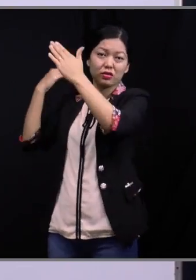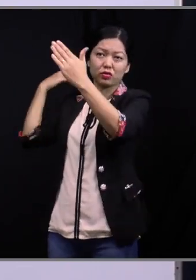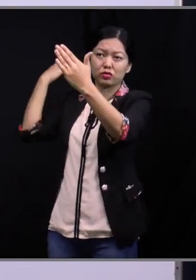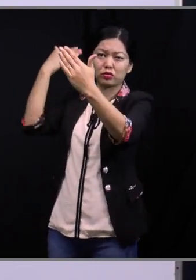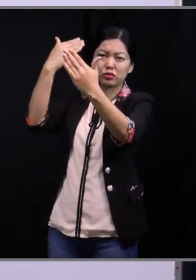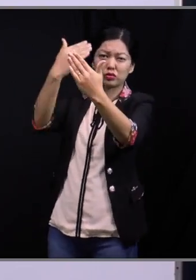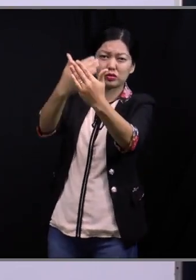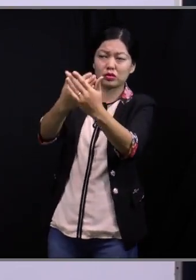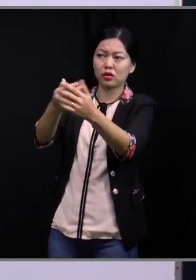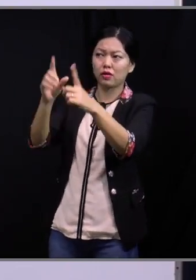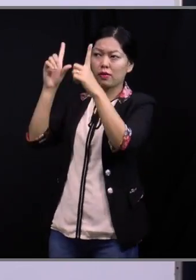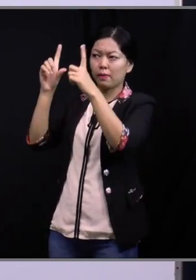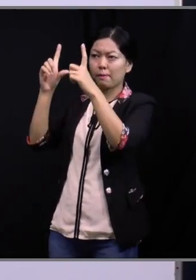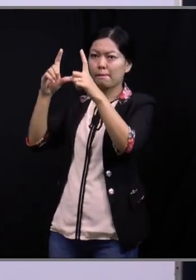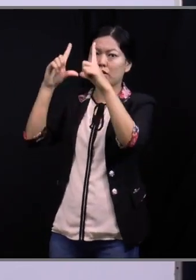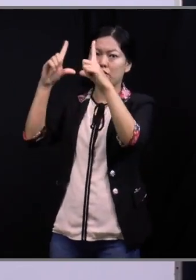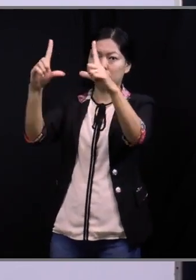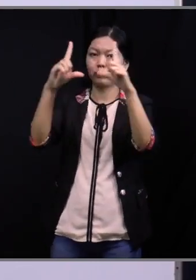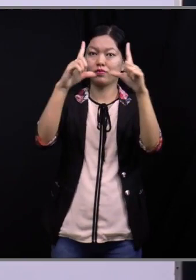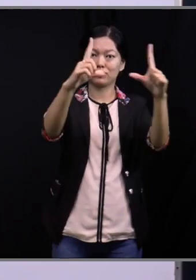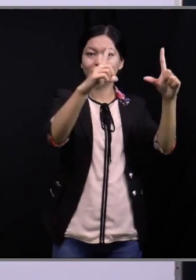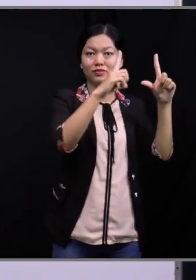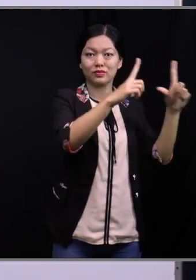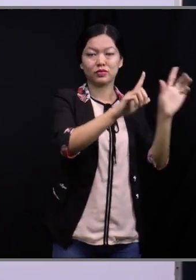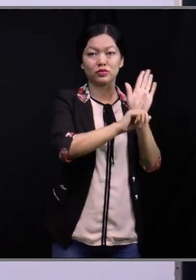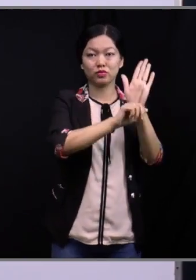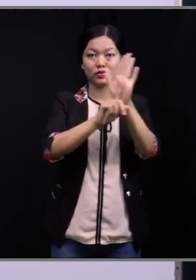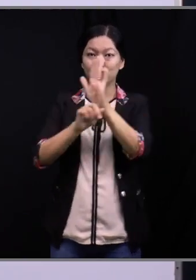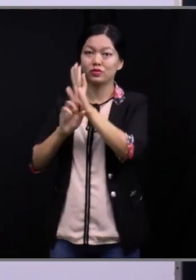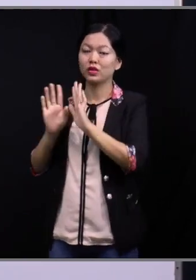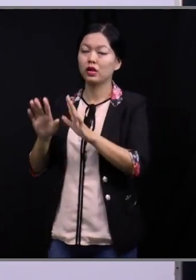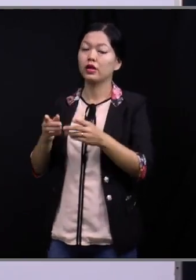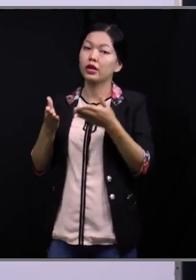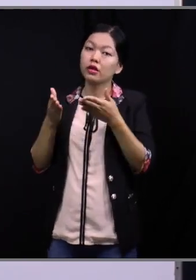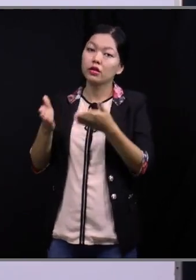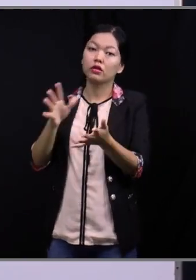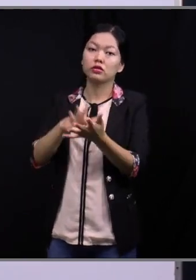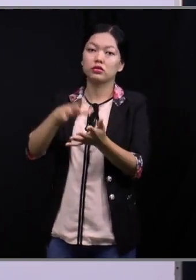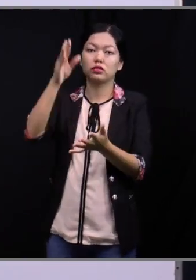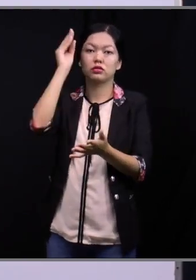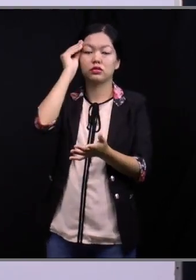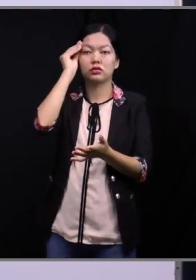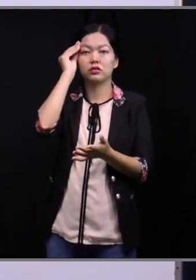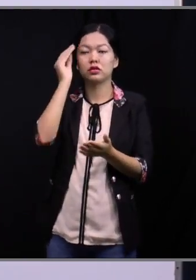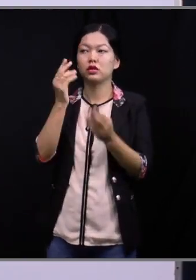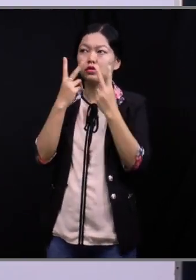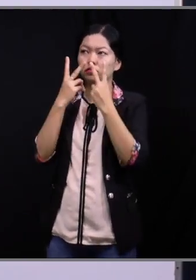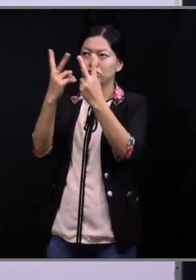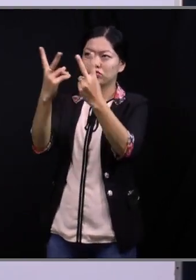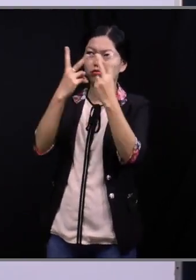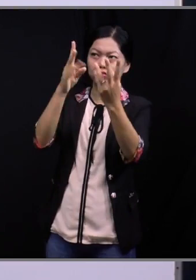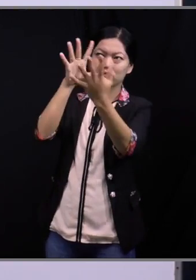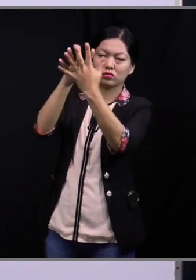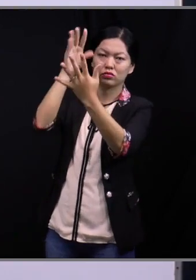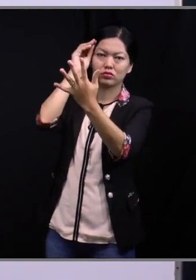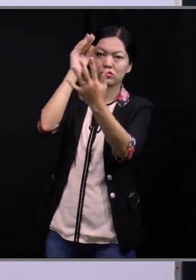we observed that there is artistic display of materials where you can observe, you can study, and you can learn